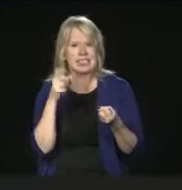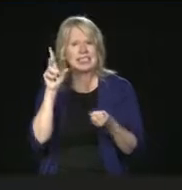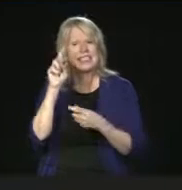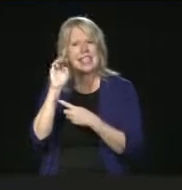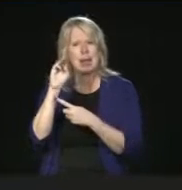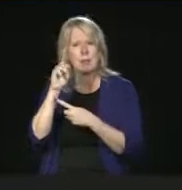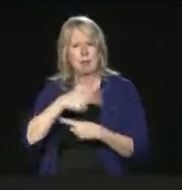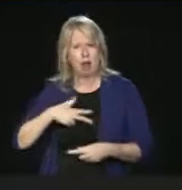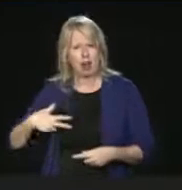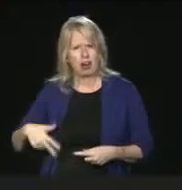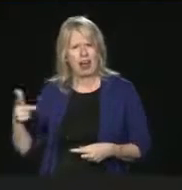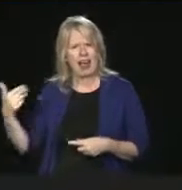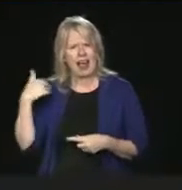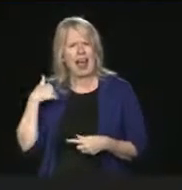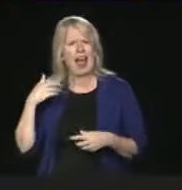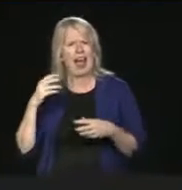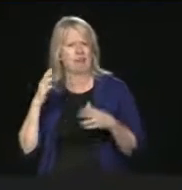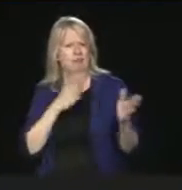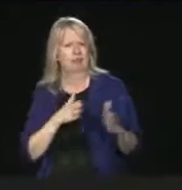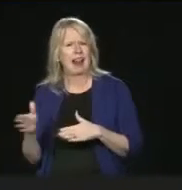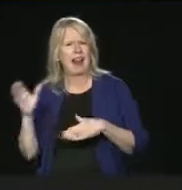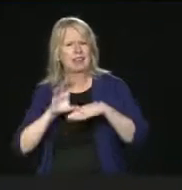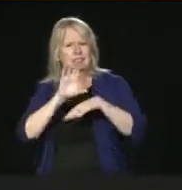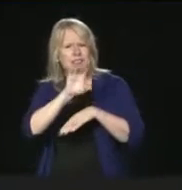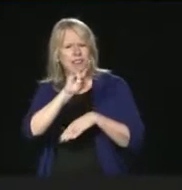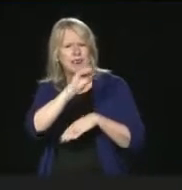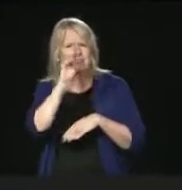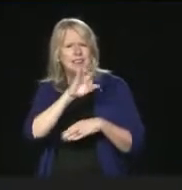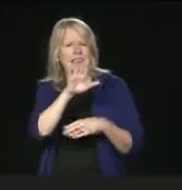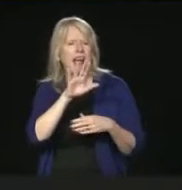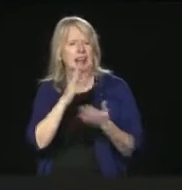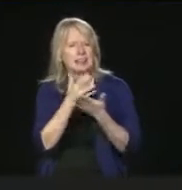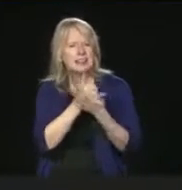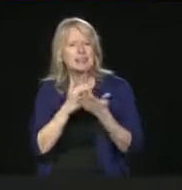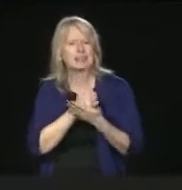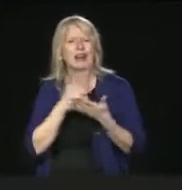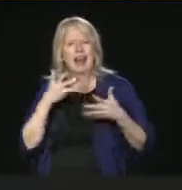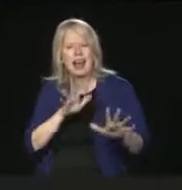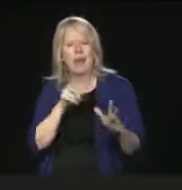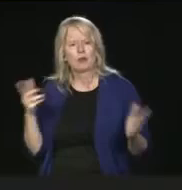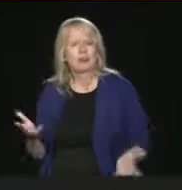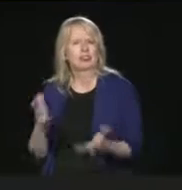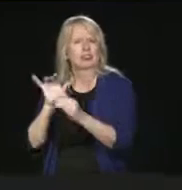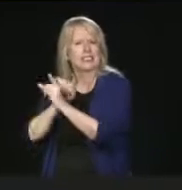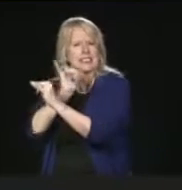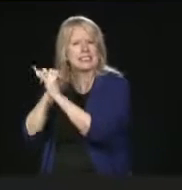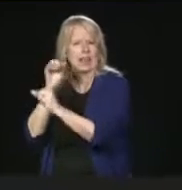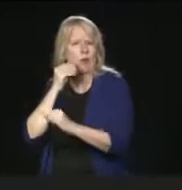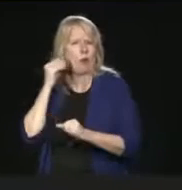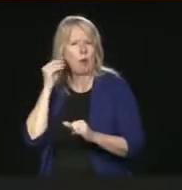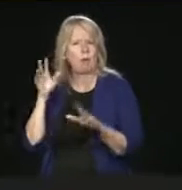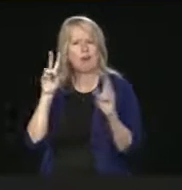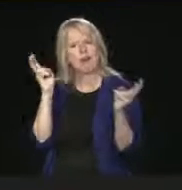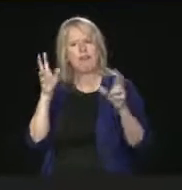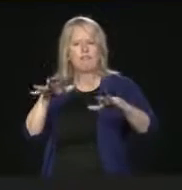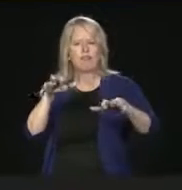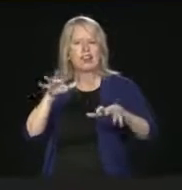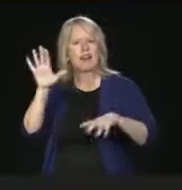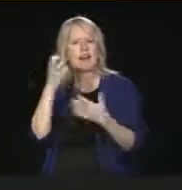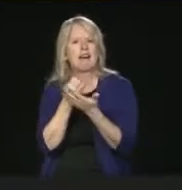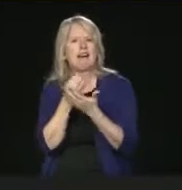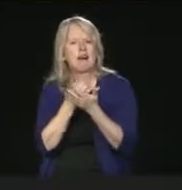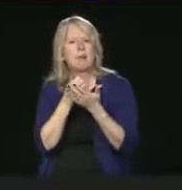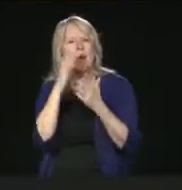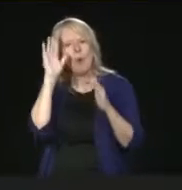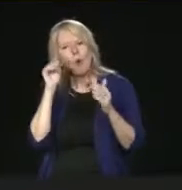people's salaries to avoid mass layoffs and let them keep their jobs, encourage them to stay home, basically freezing their economy in the hopes it'll eventually thaw out